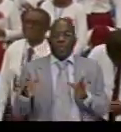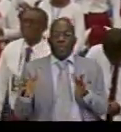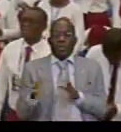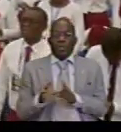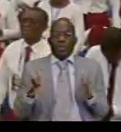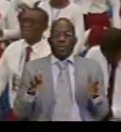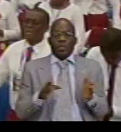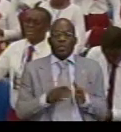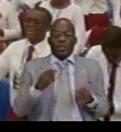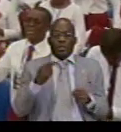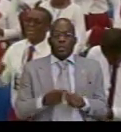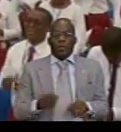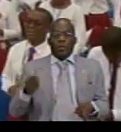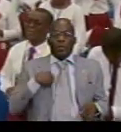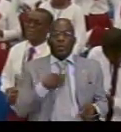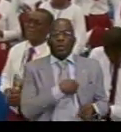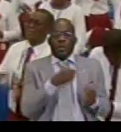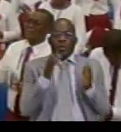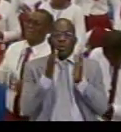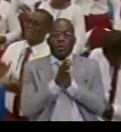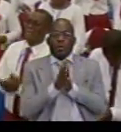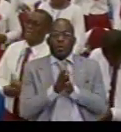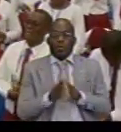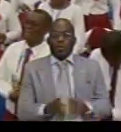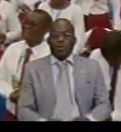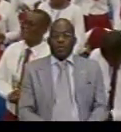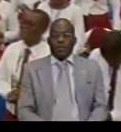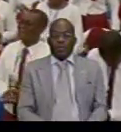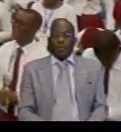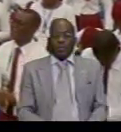In Jesus' name we pray.